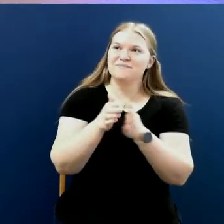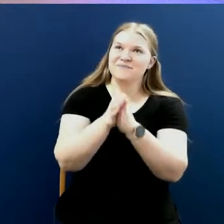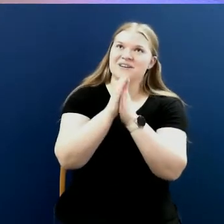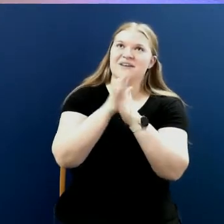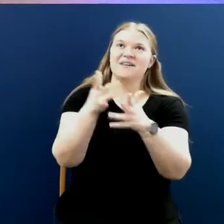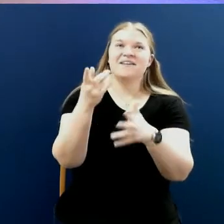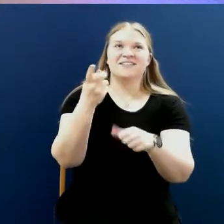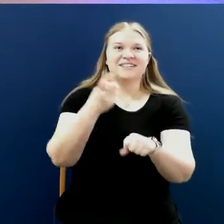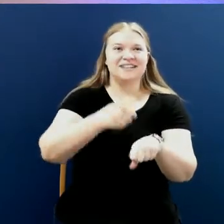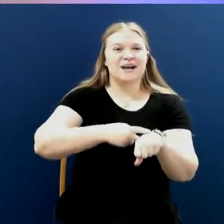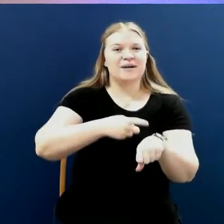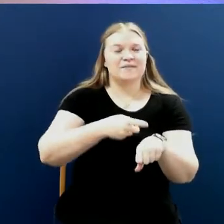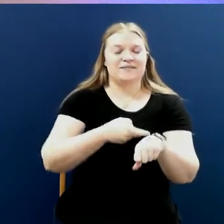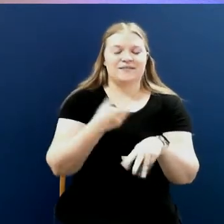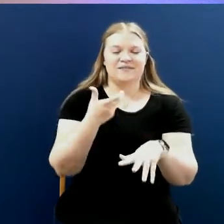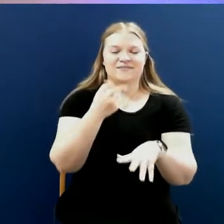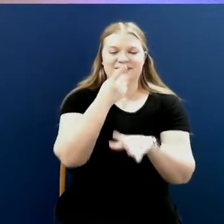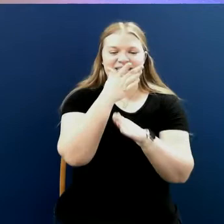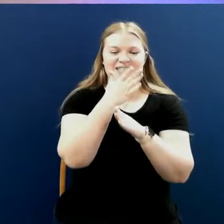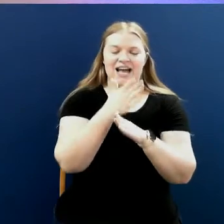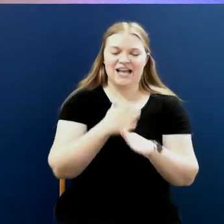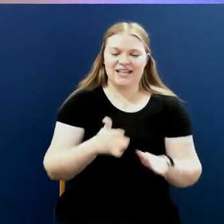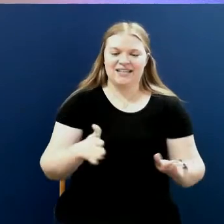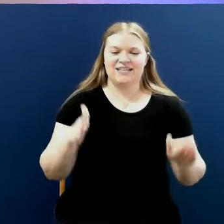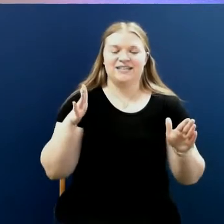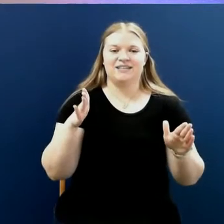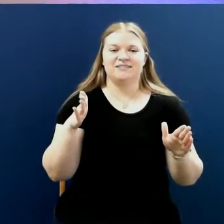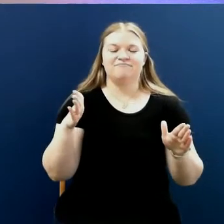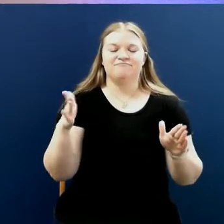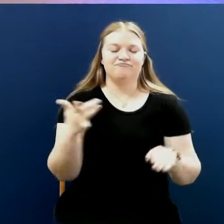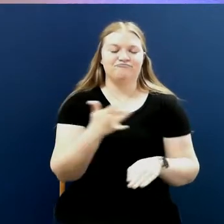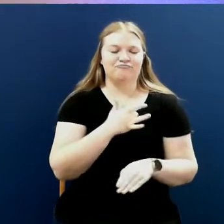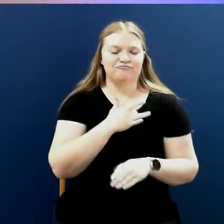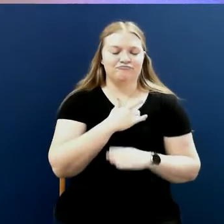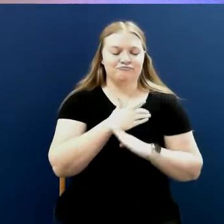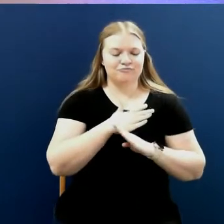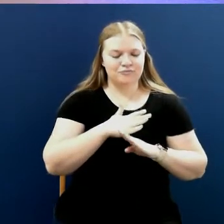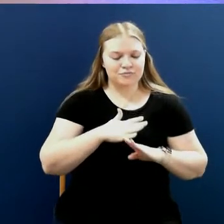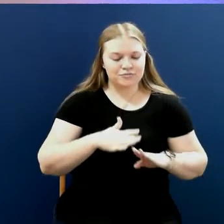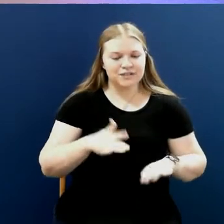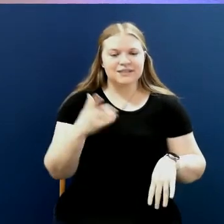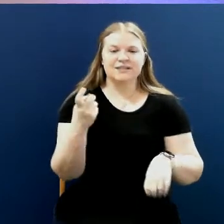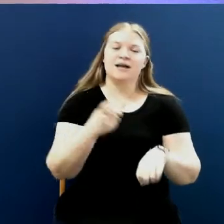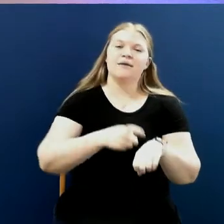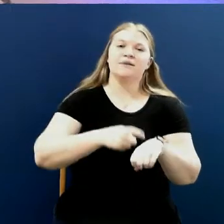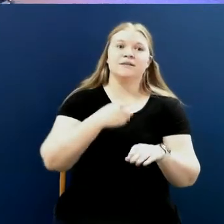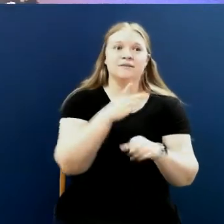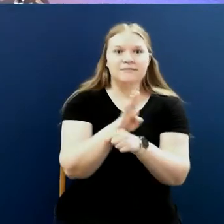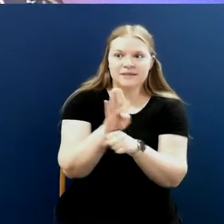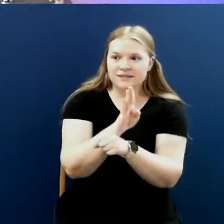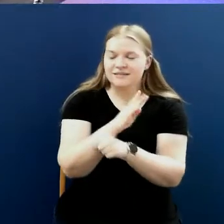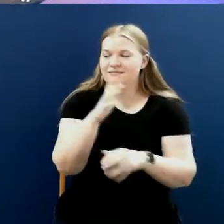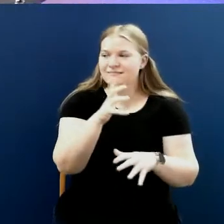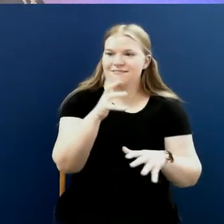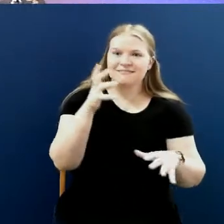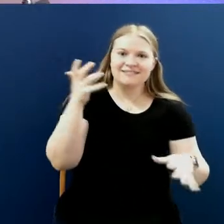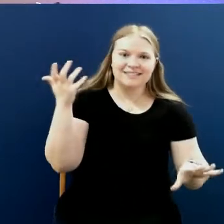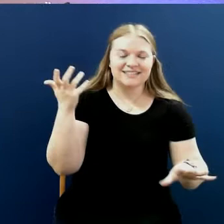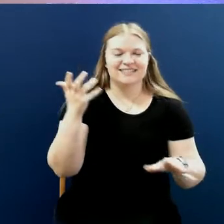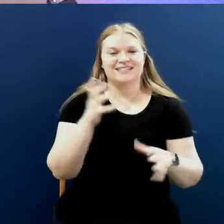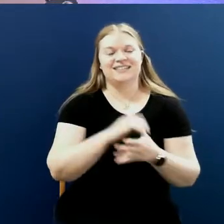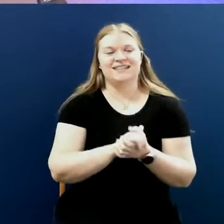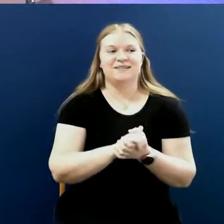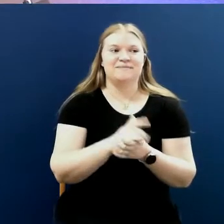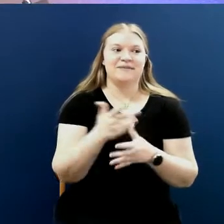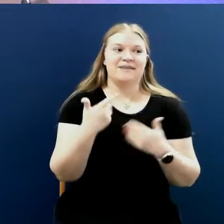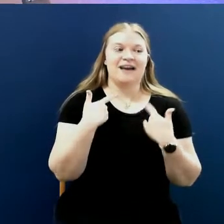a moment of kind of silence to just settle our hearts. This time is very busy, very crazy. Maybe you